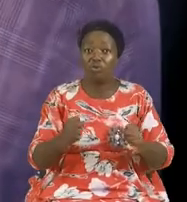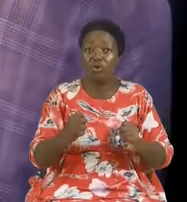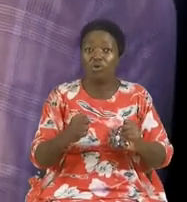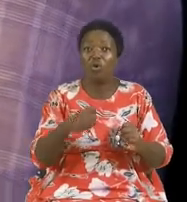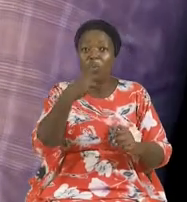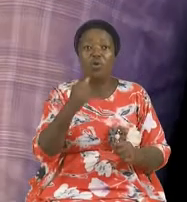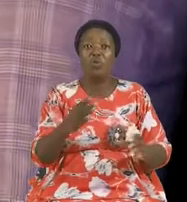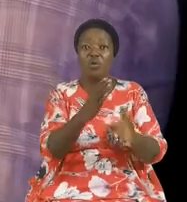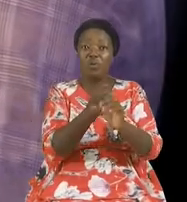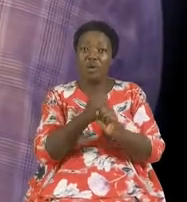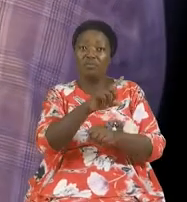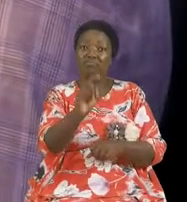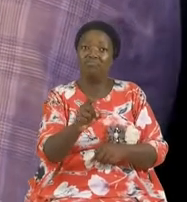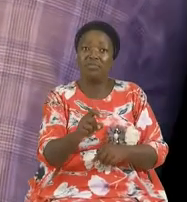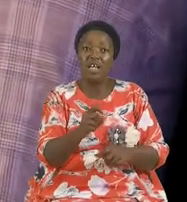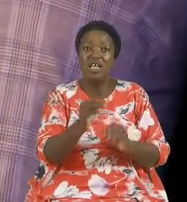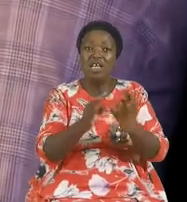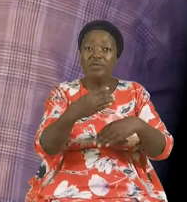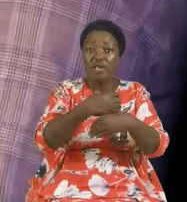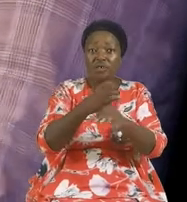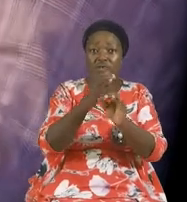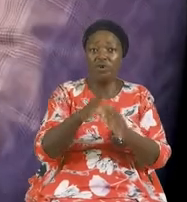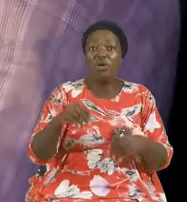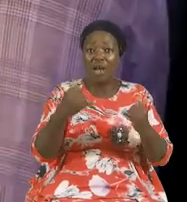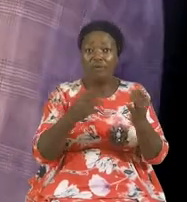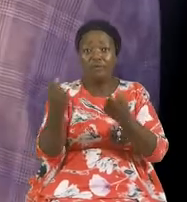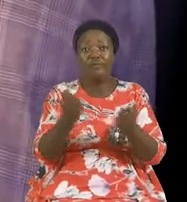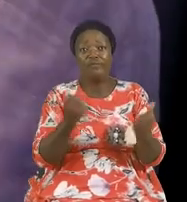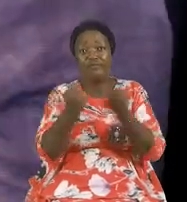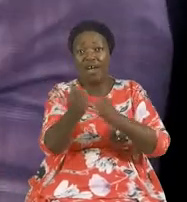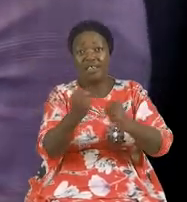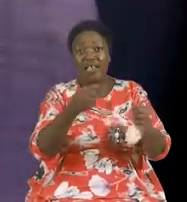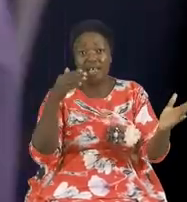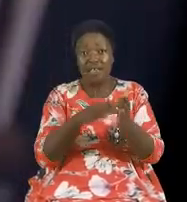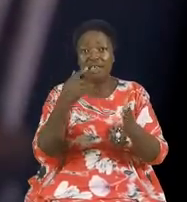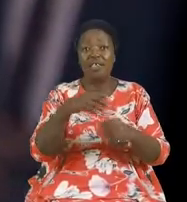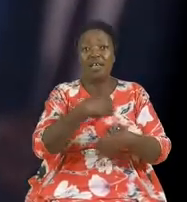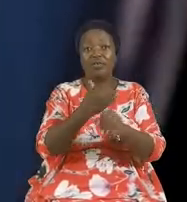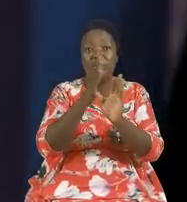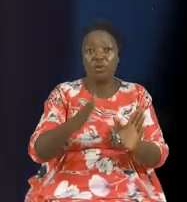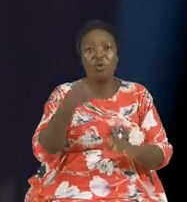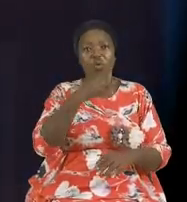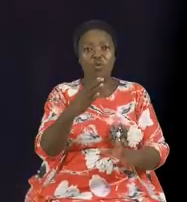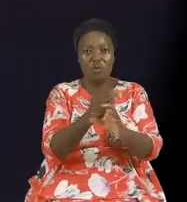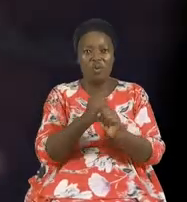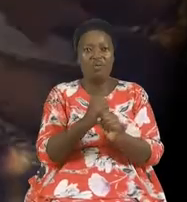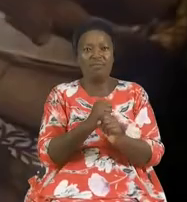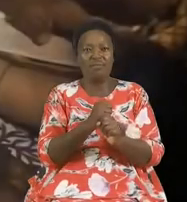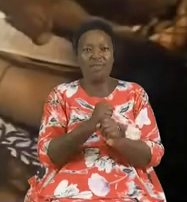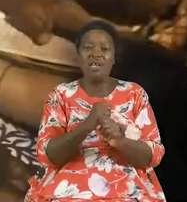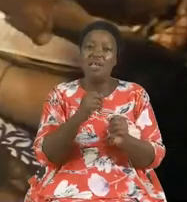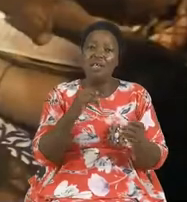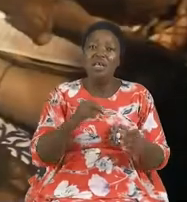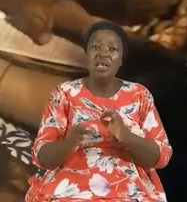weak fights against the strong, who is going to win? If the creature fights against